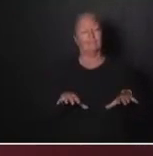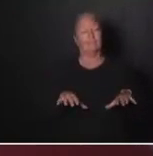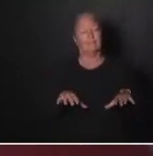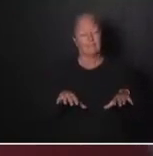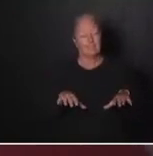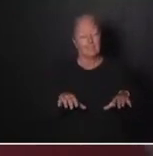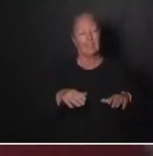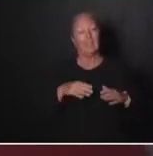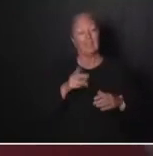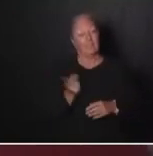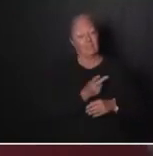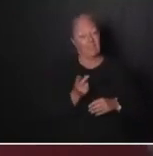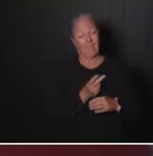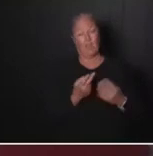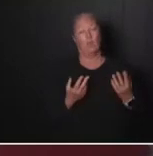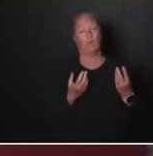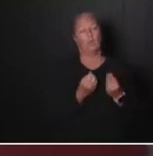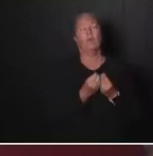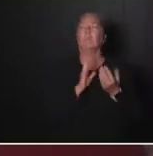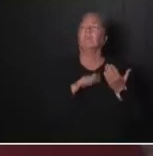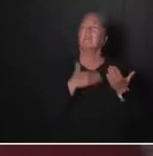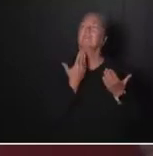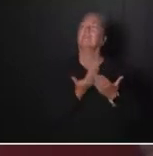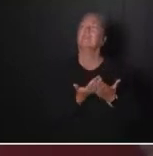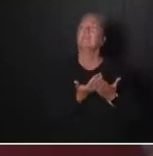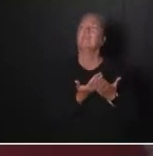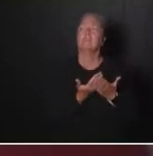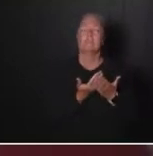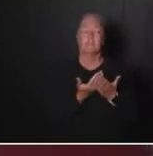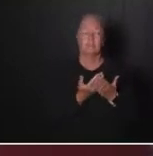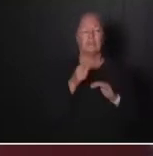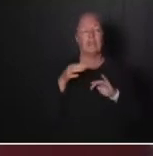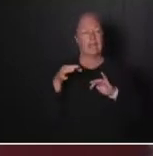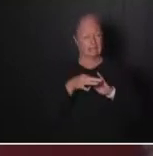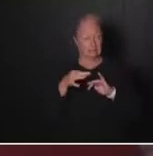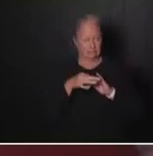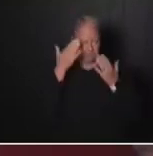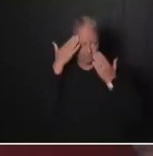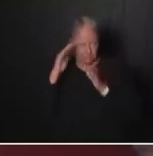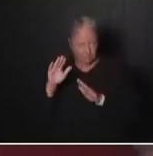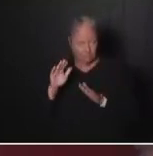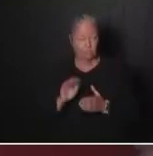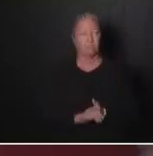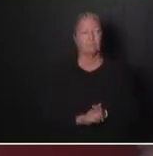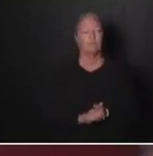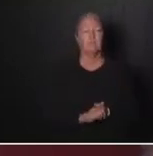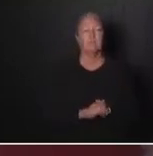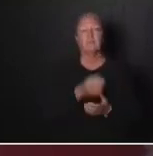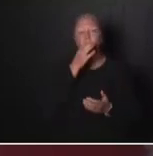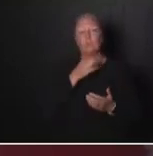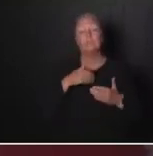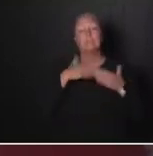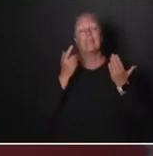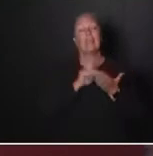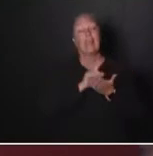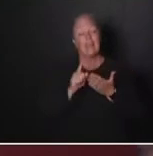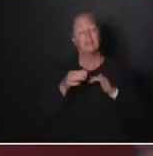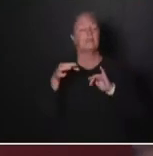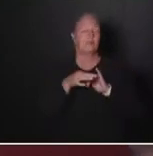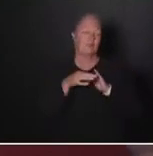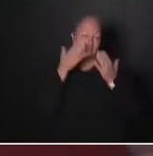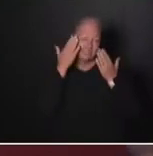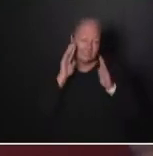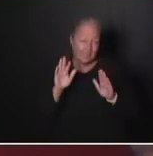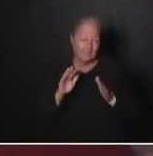we kept them together until the husband passed. And it was only a few days later that the wife